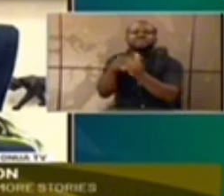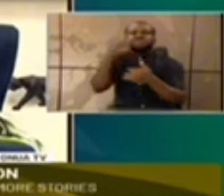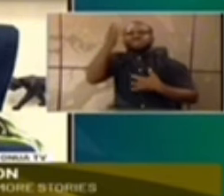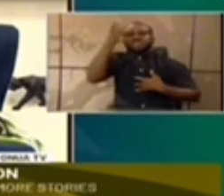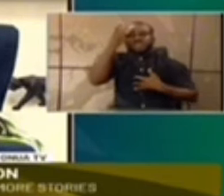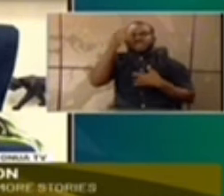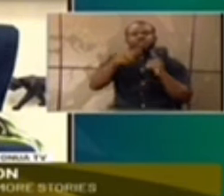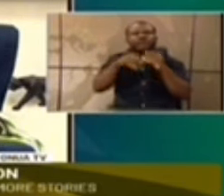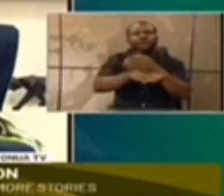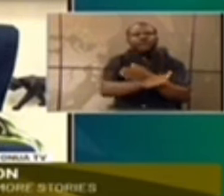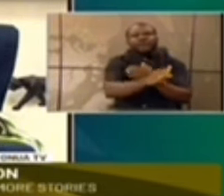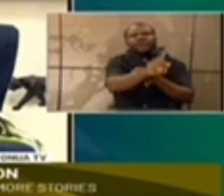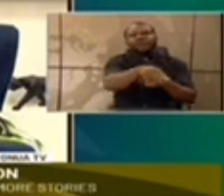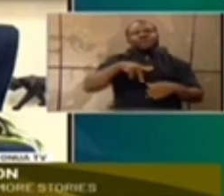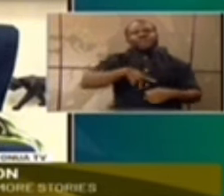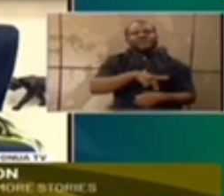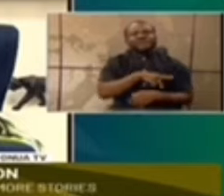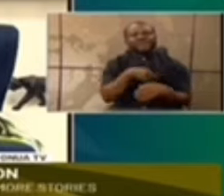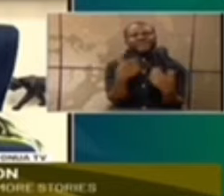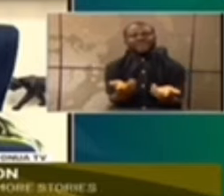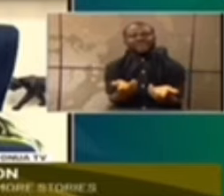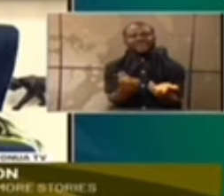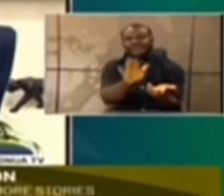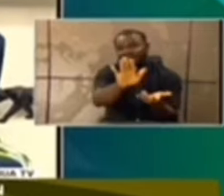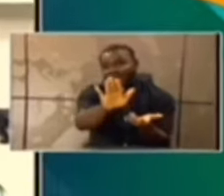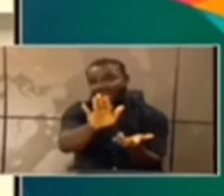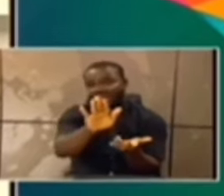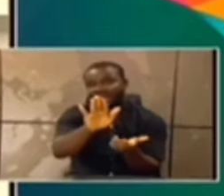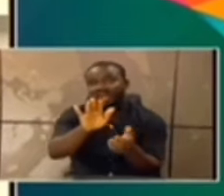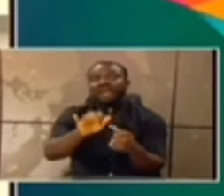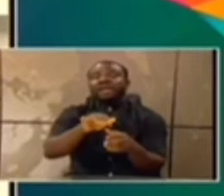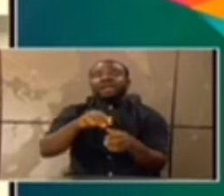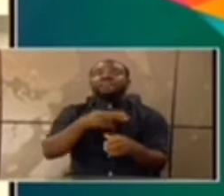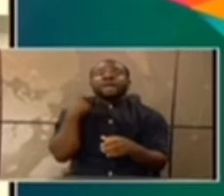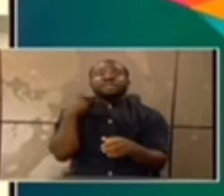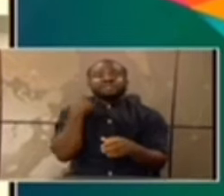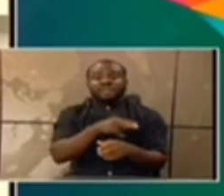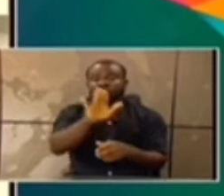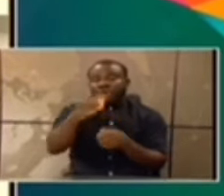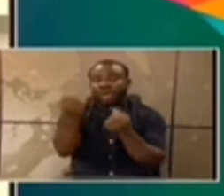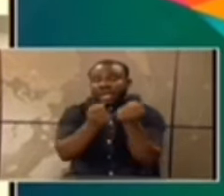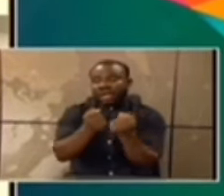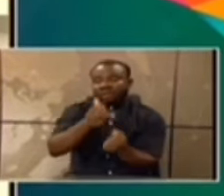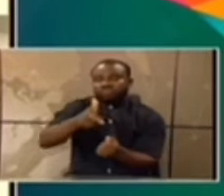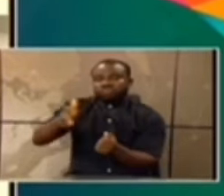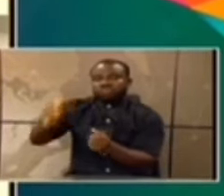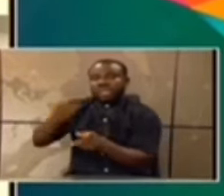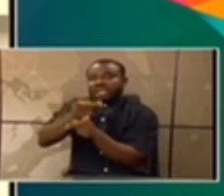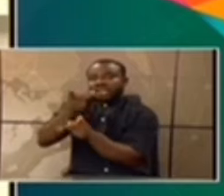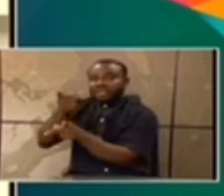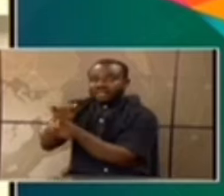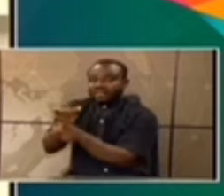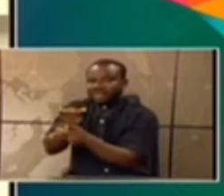ne video no Captain Smart ye na emrante we yi pa cho pa anya asem ketwa e no ana MPP